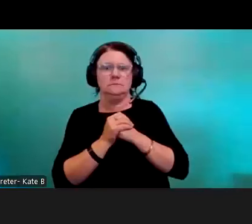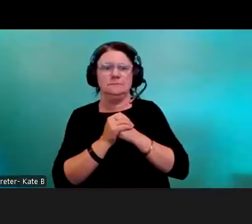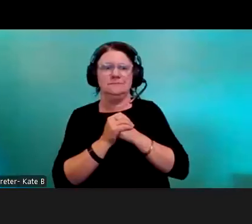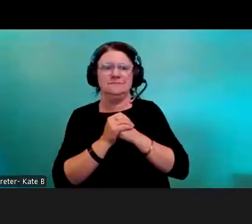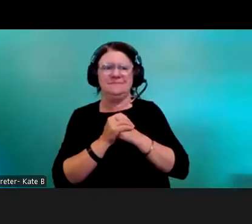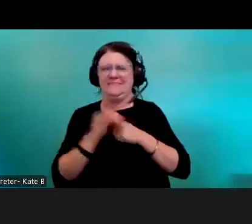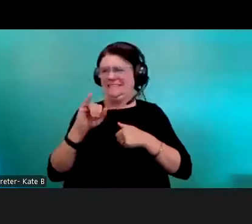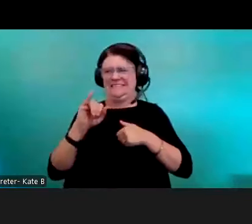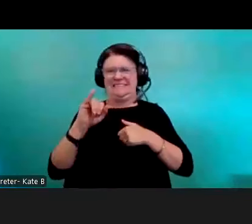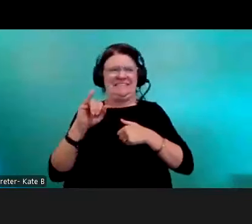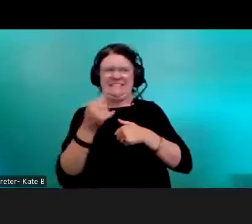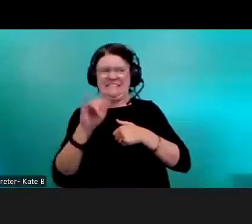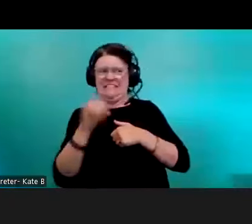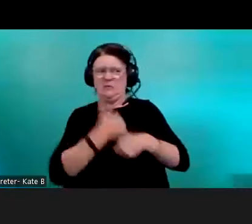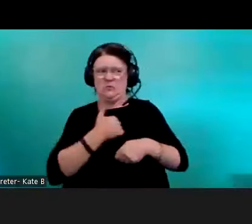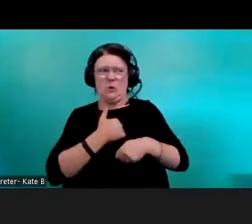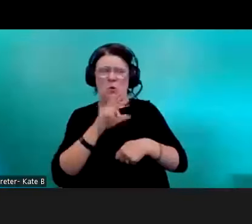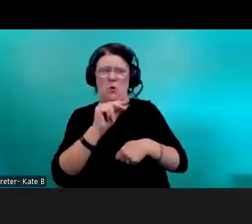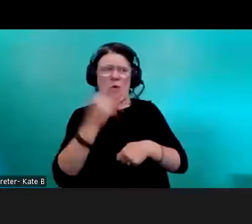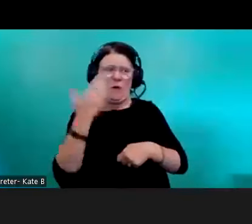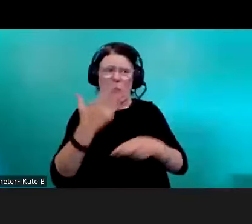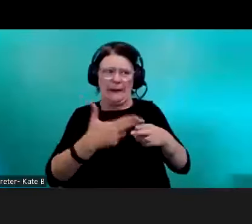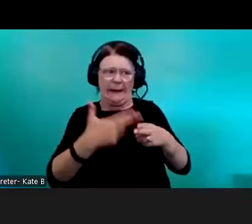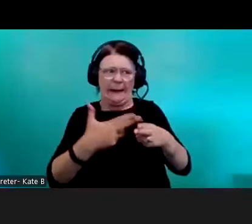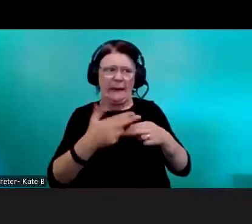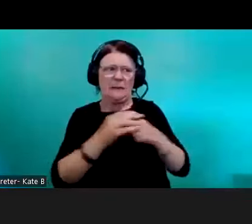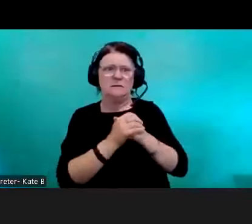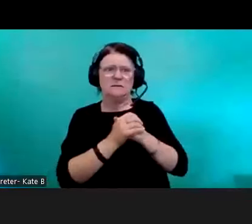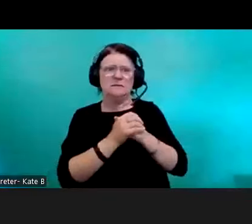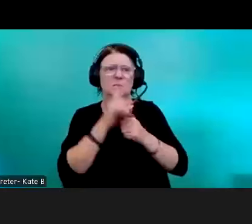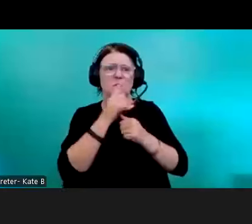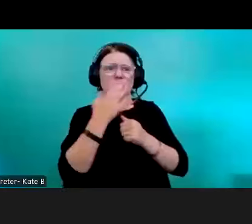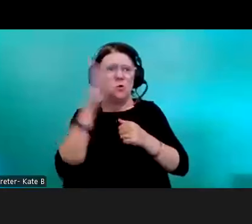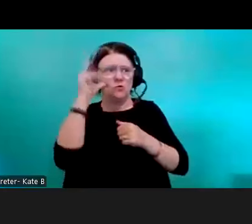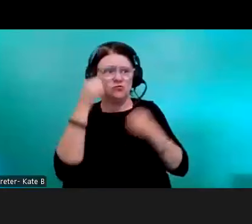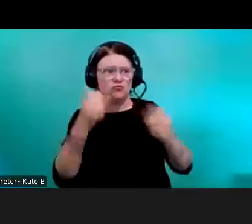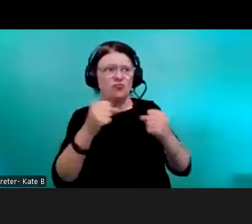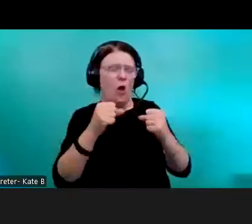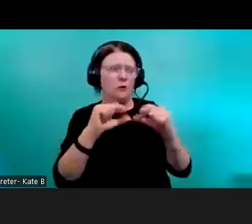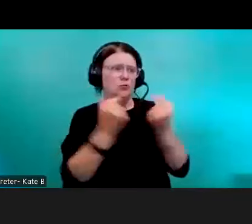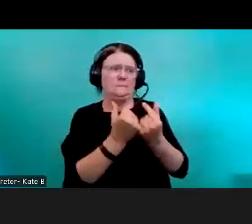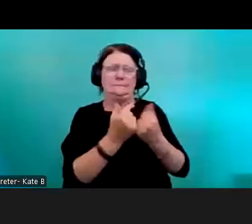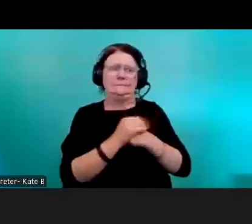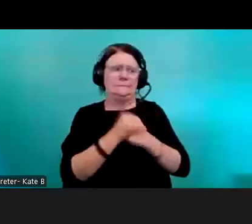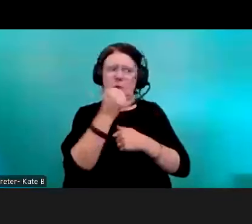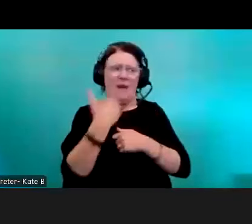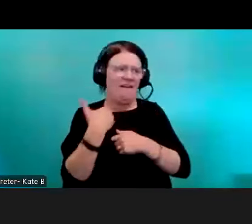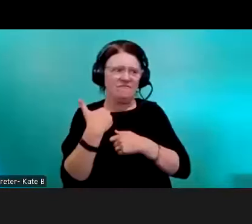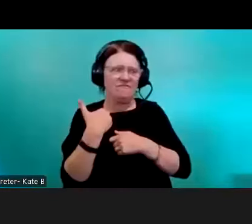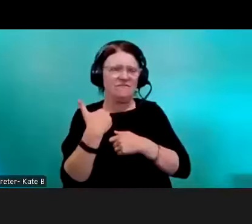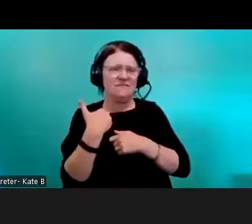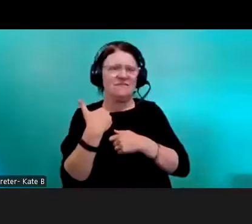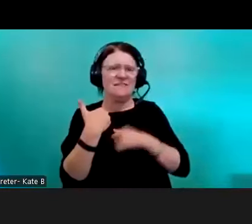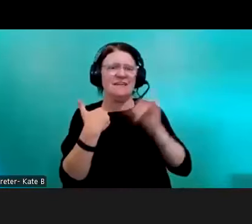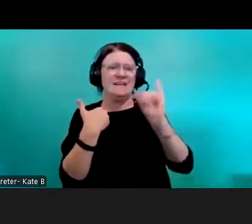I don't off the top of my head, like, a well-functioning group, like, oh, just contact these people. And that's part of